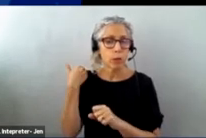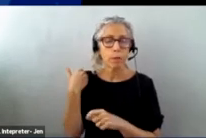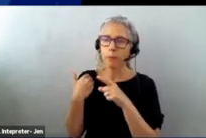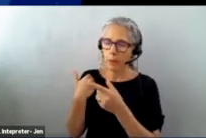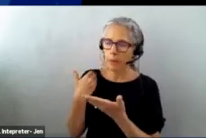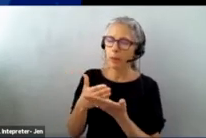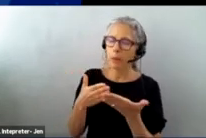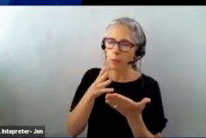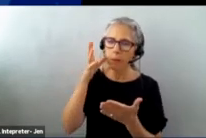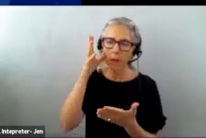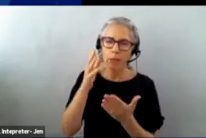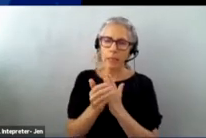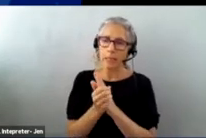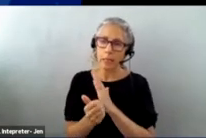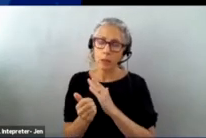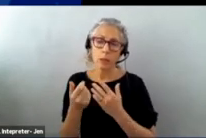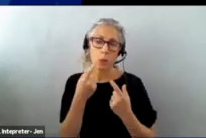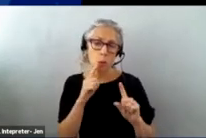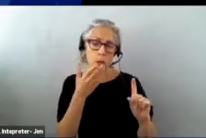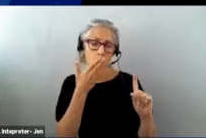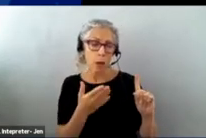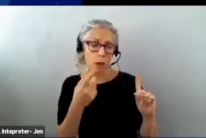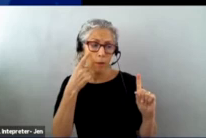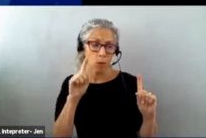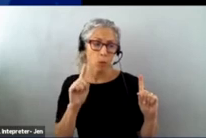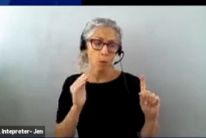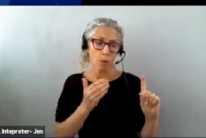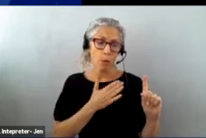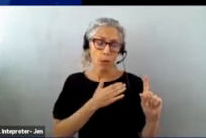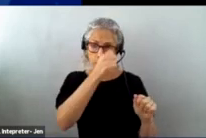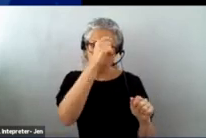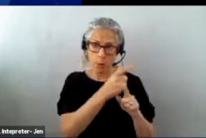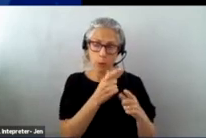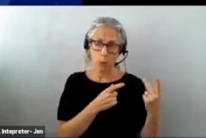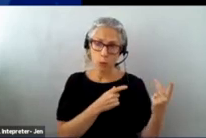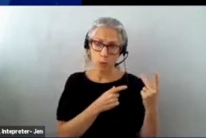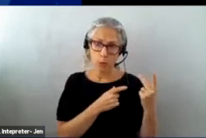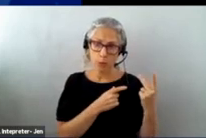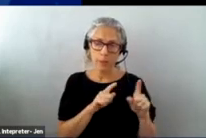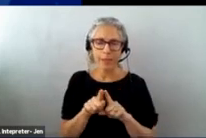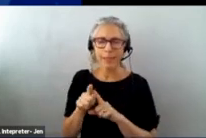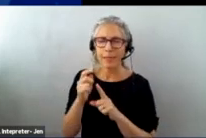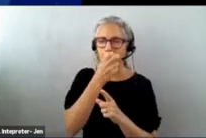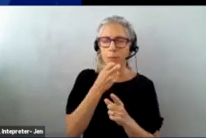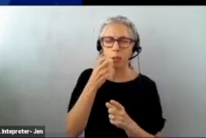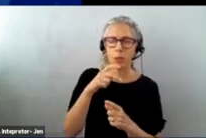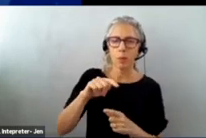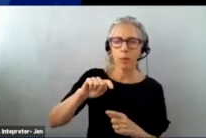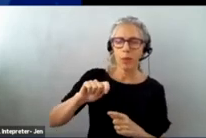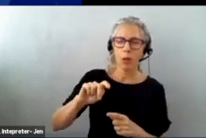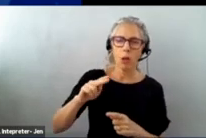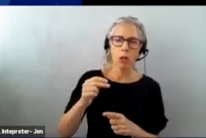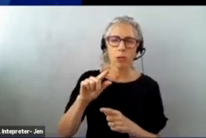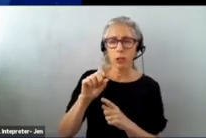know, parenting skills that worked out well for my brother and I. But as a speech pathologist, we are, you know,